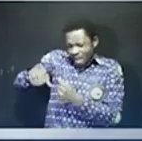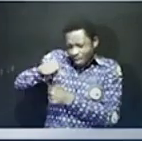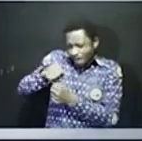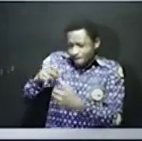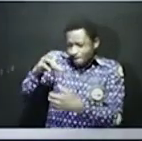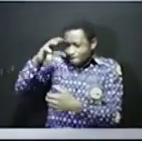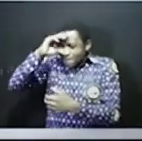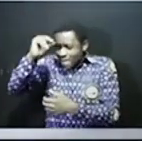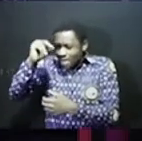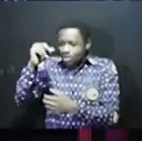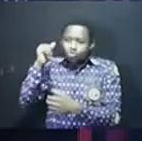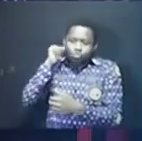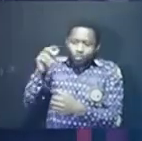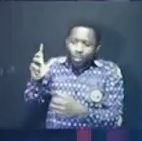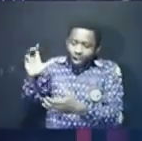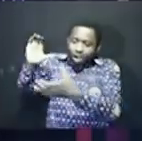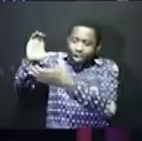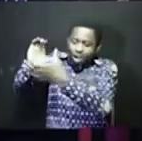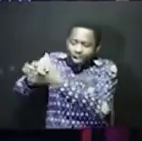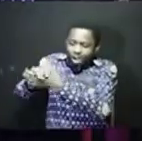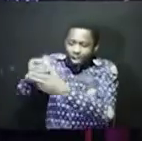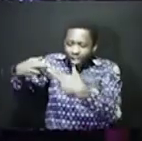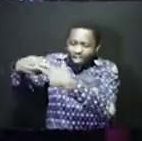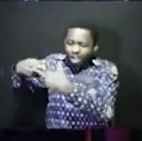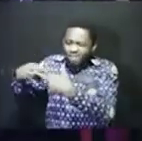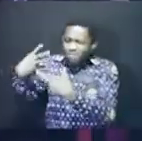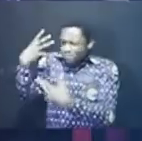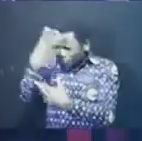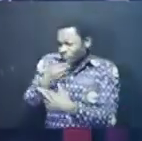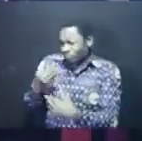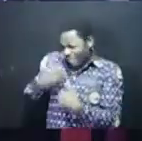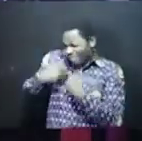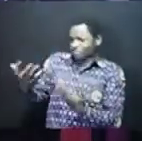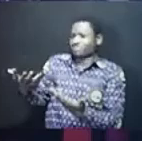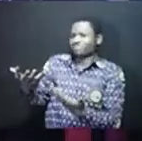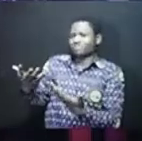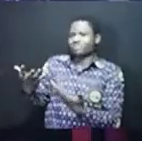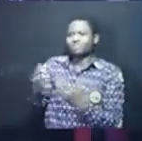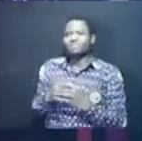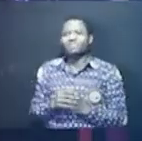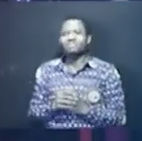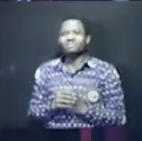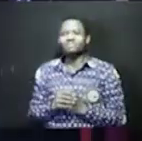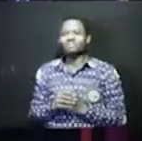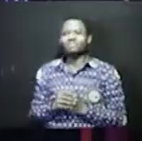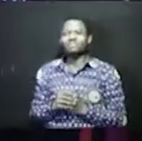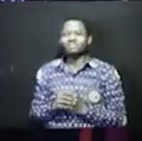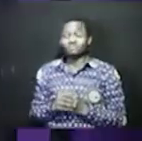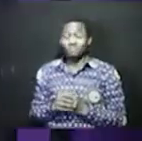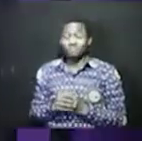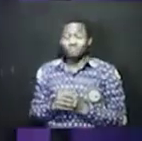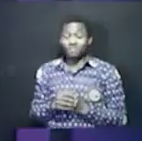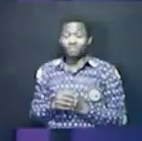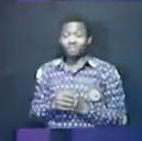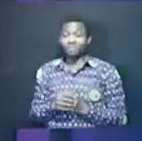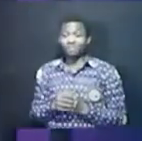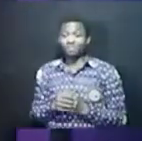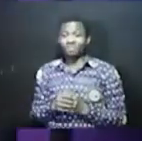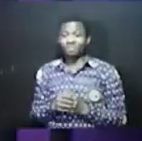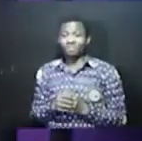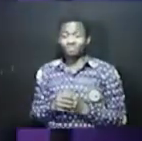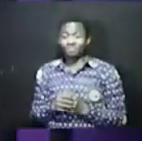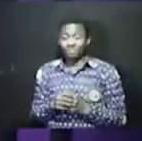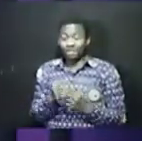beautiful. You see, if apart from Jesus, who is the Savior of the world, and the Holy